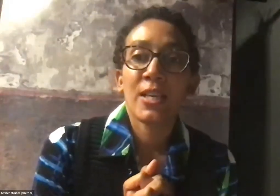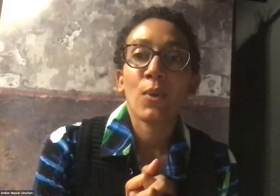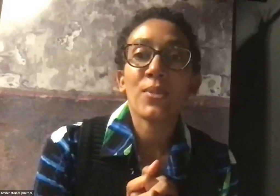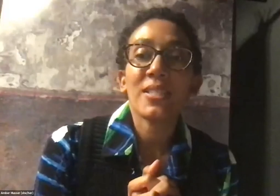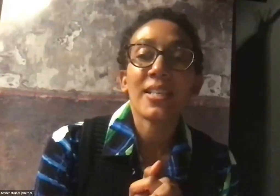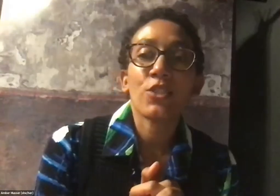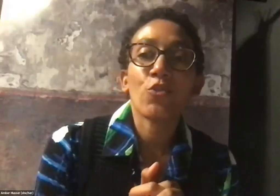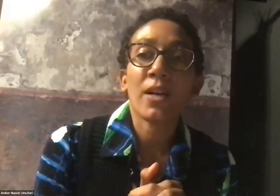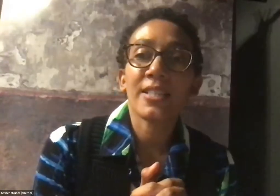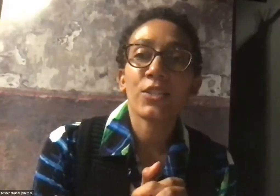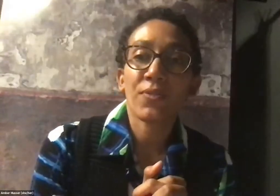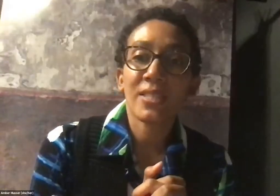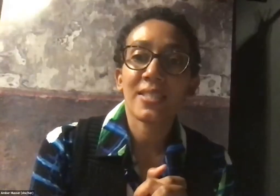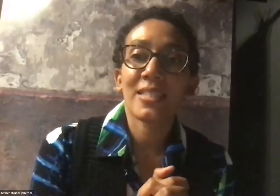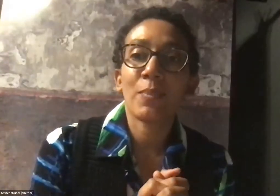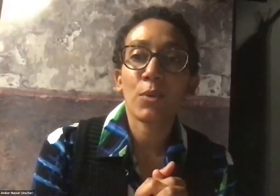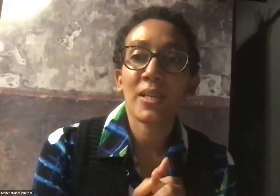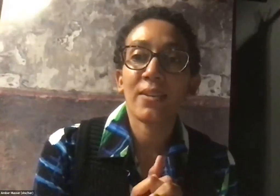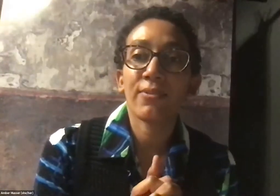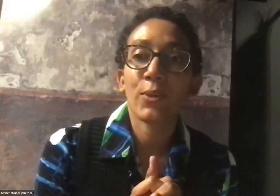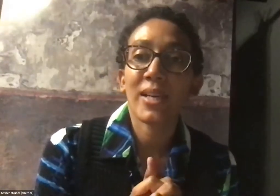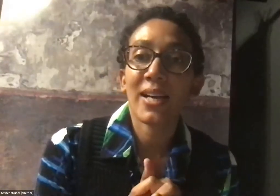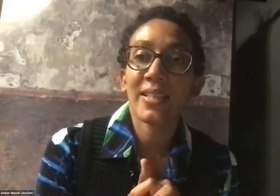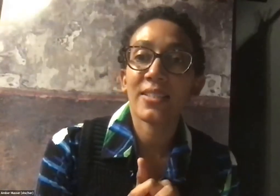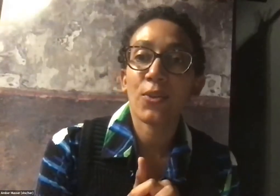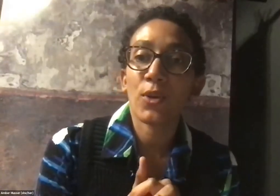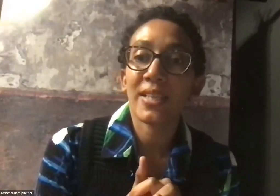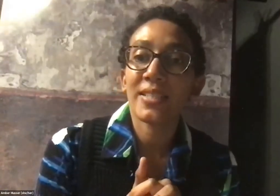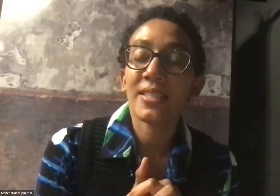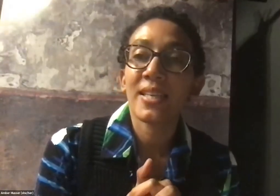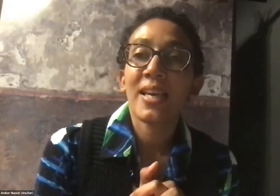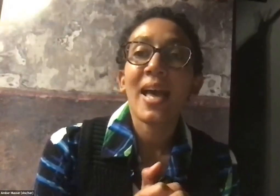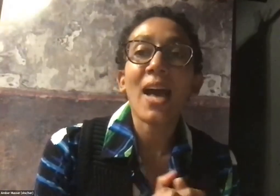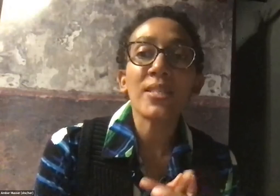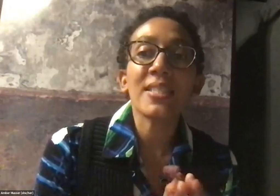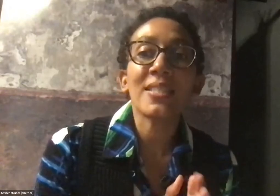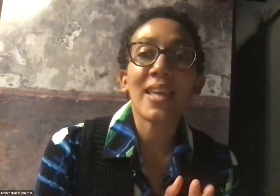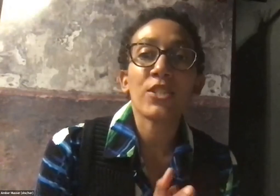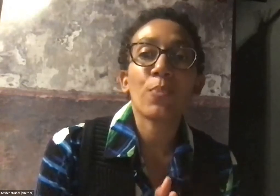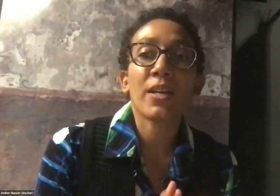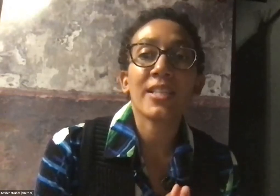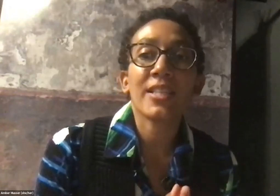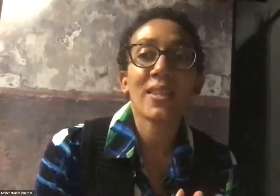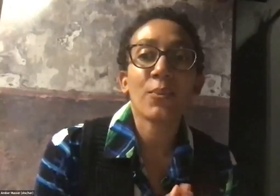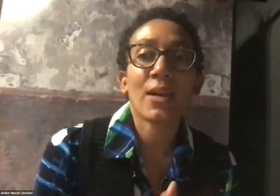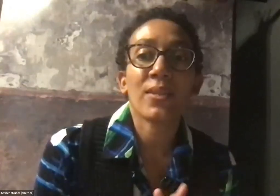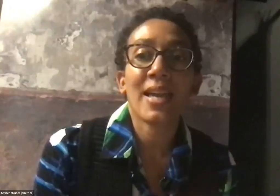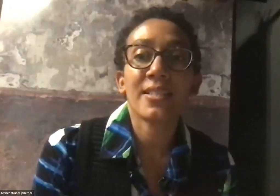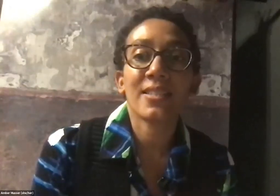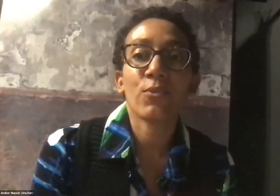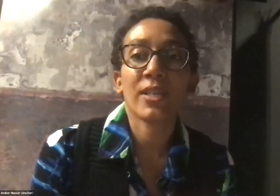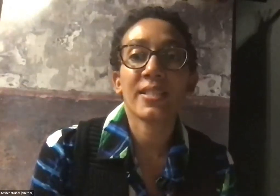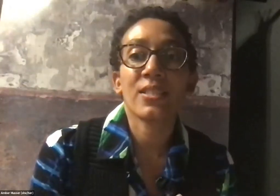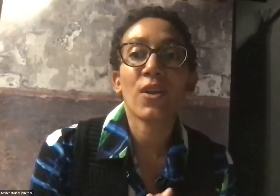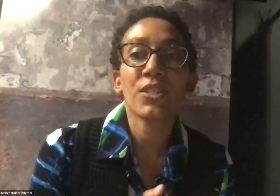representations of bodies, orifices, dismemberment, and floating eyes and other organs. How is this language of bodies with and without the